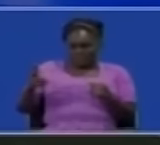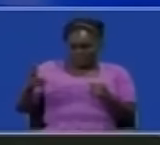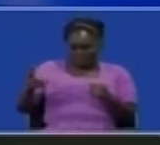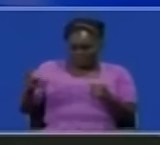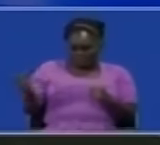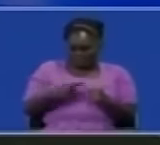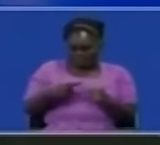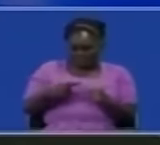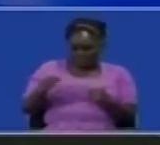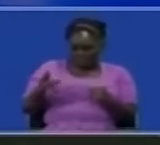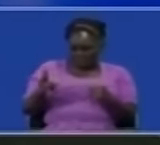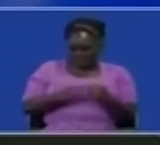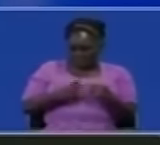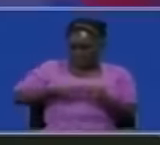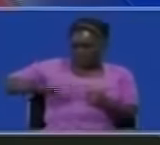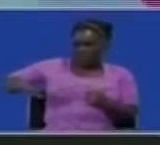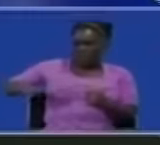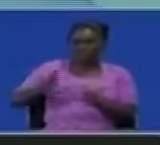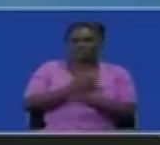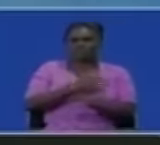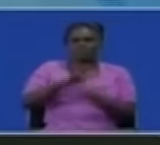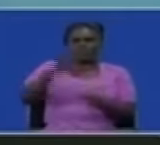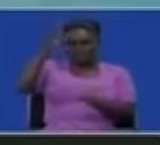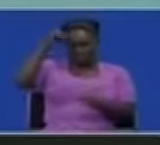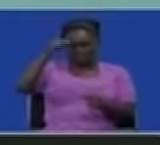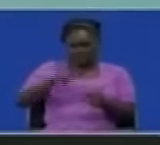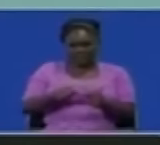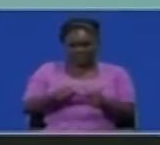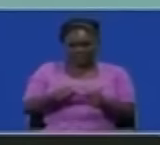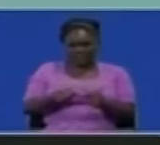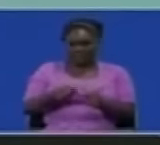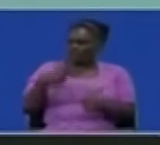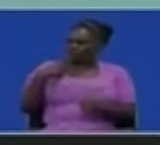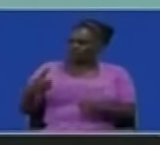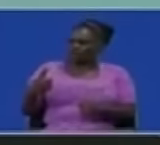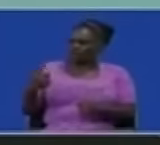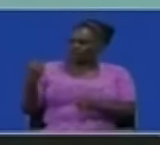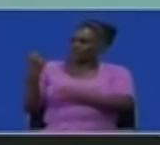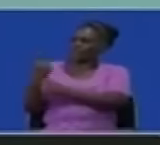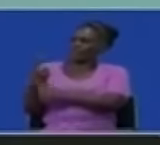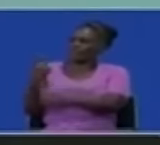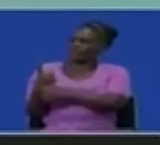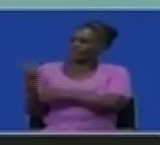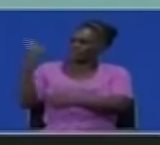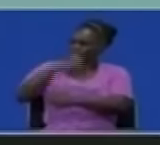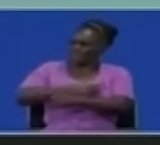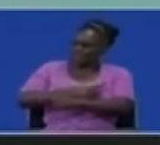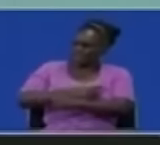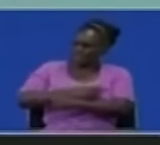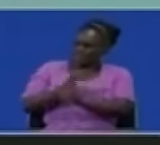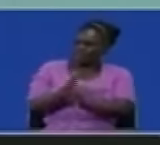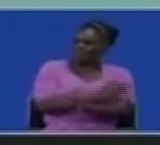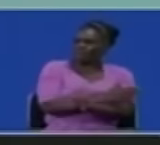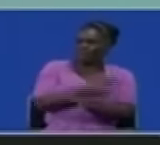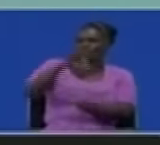7 months to the election. How many days is that? Let's remind you about something we've been doing. It's exactly 211 days to the